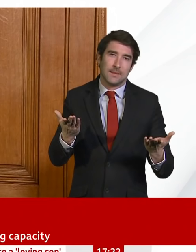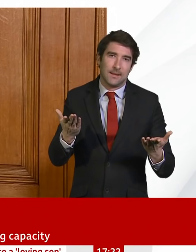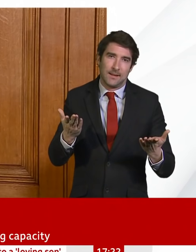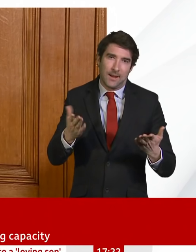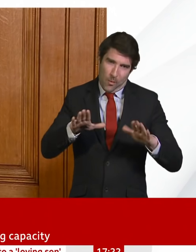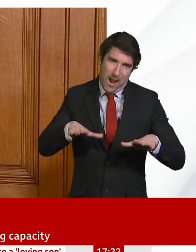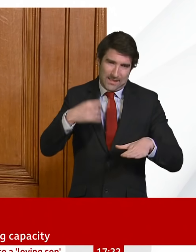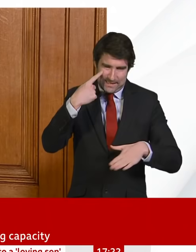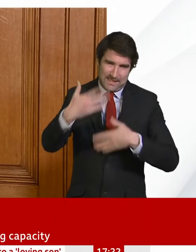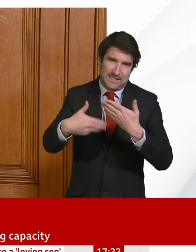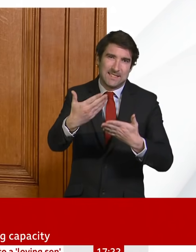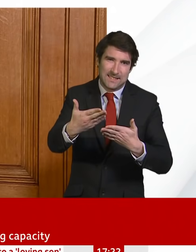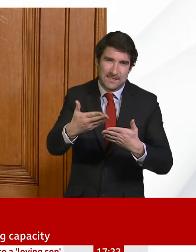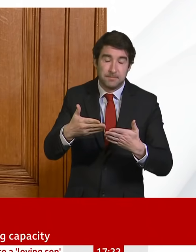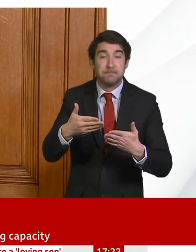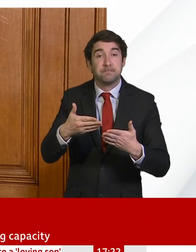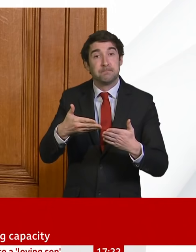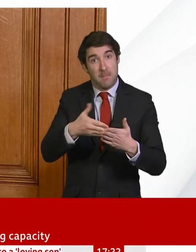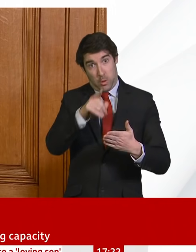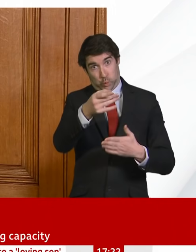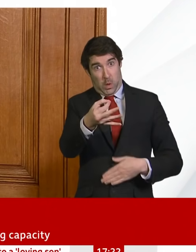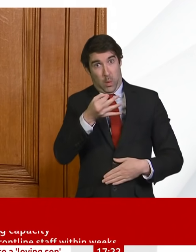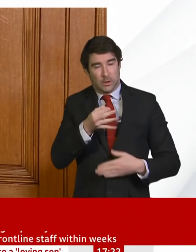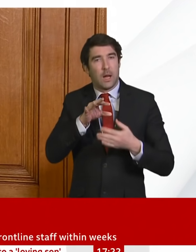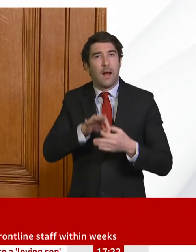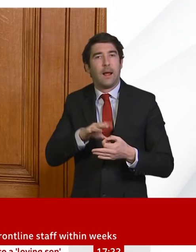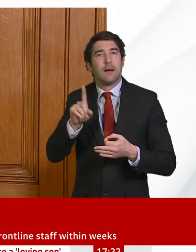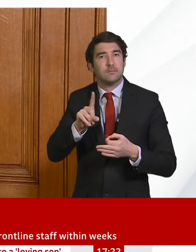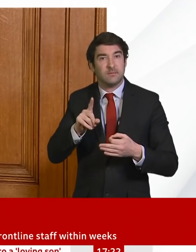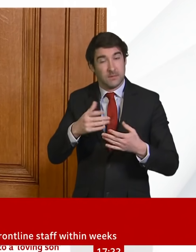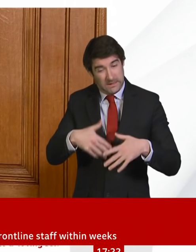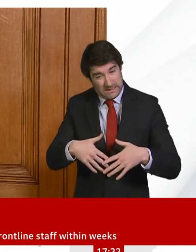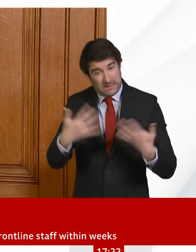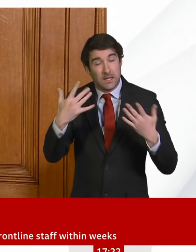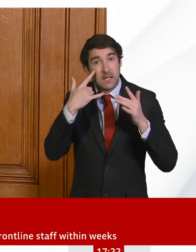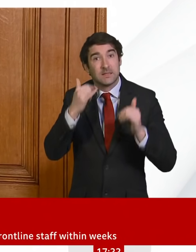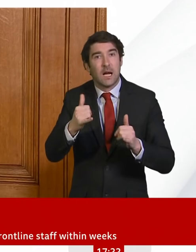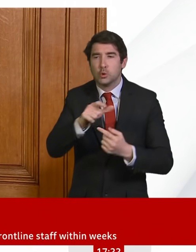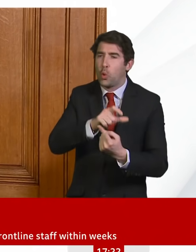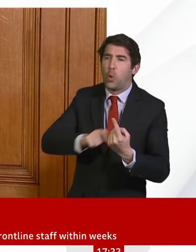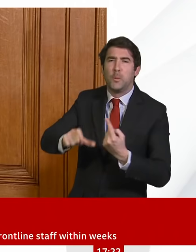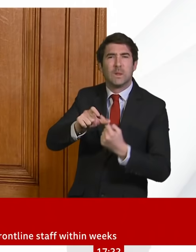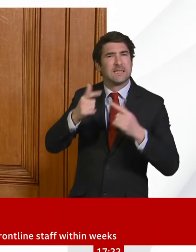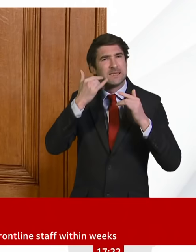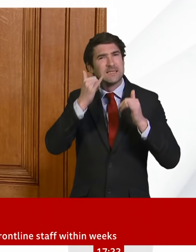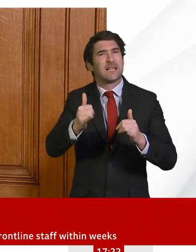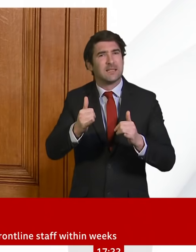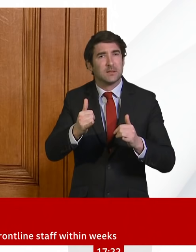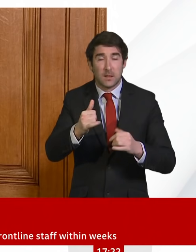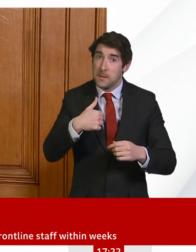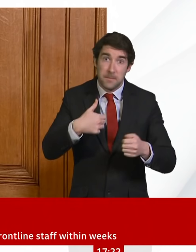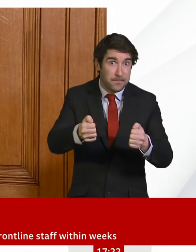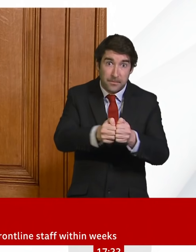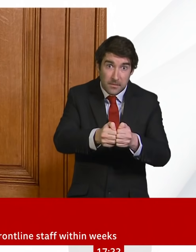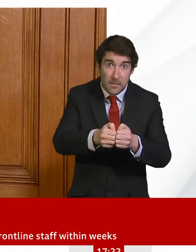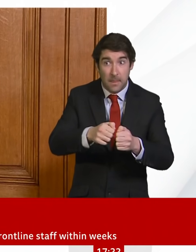so the testing strategy is to increase the amount of testing done, not just in healthcare